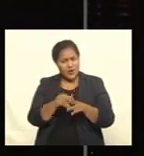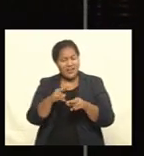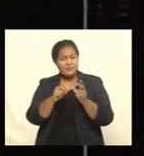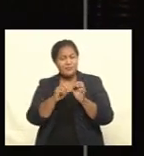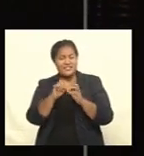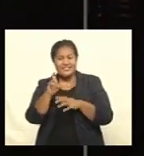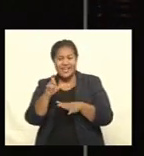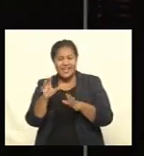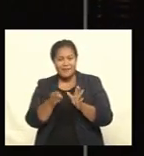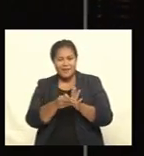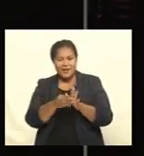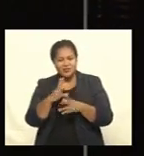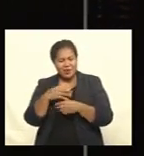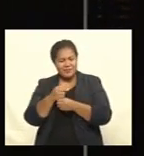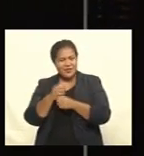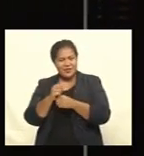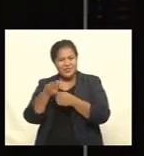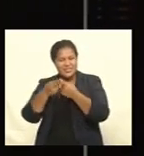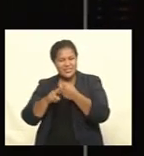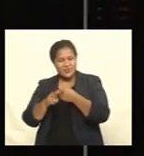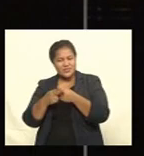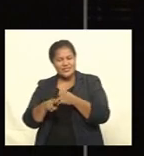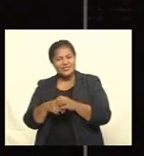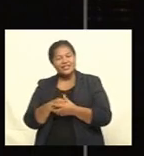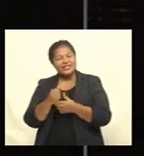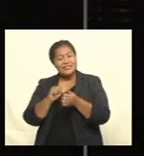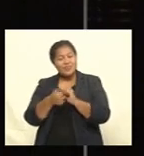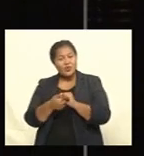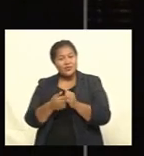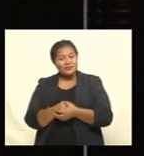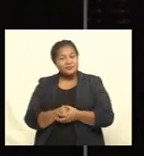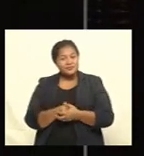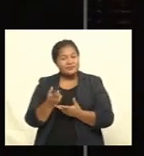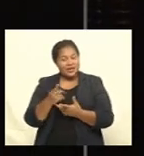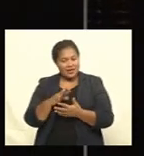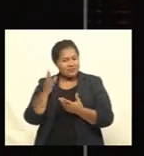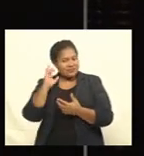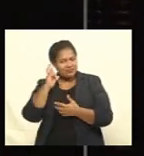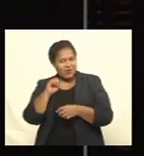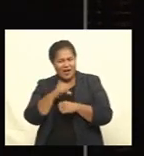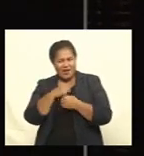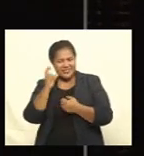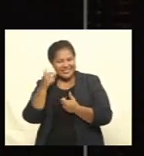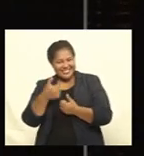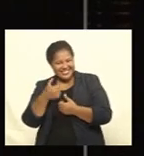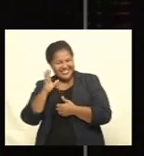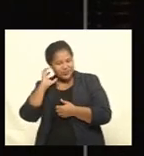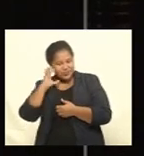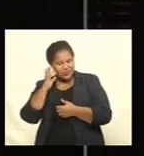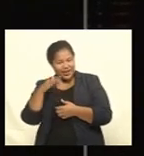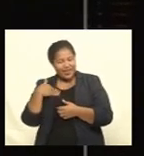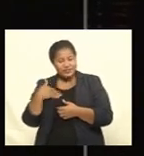FBC app to keep updated with the very latest in news and sports and listen to our 6 radio stations live.